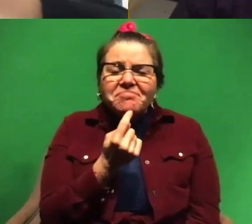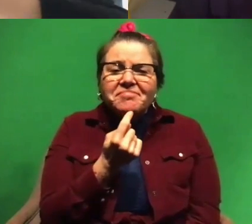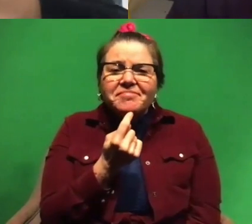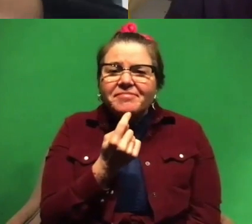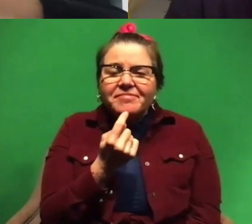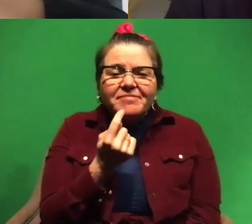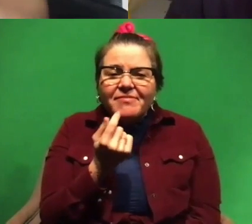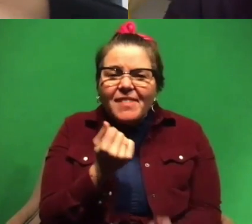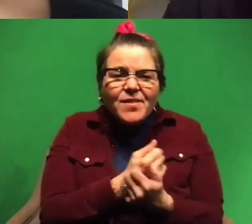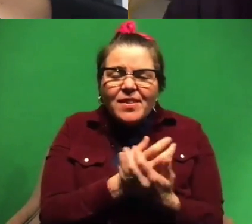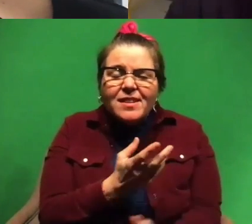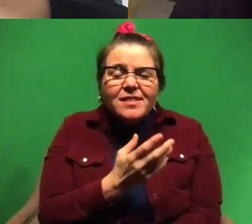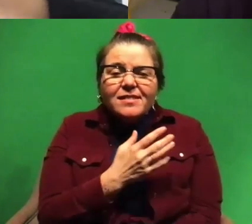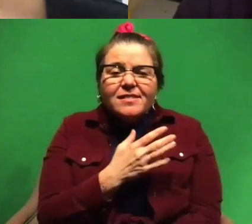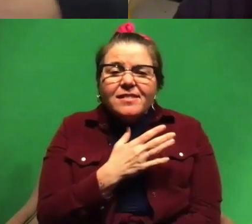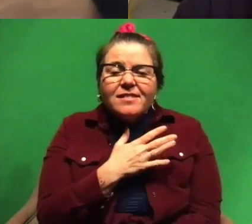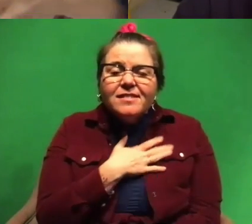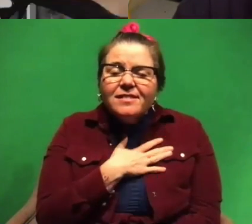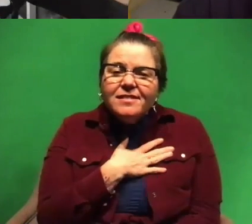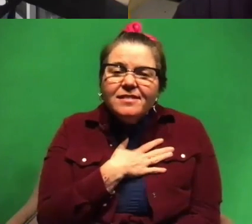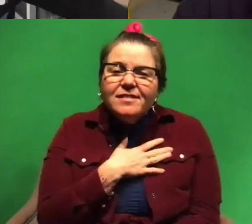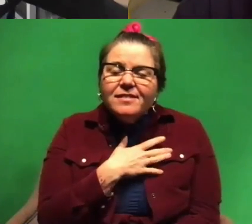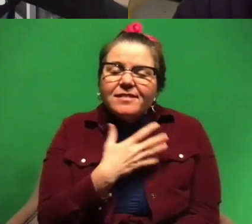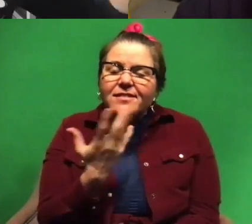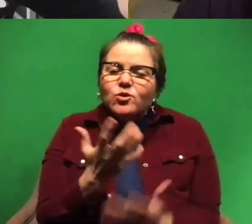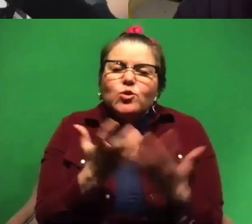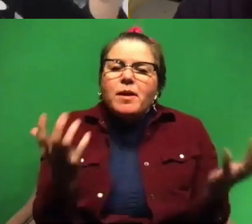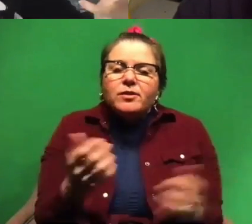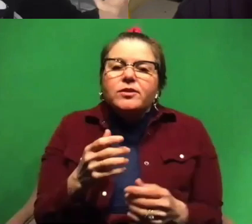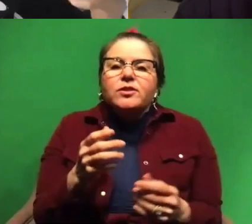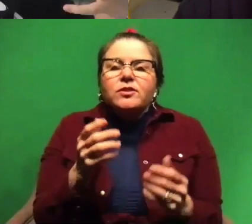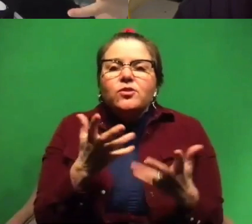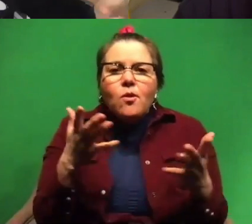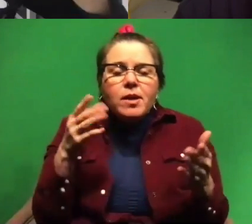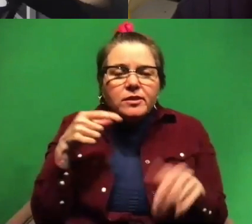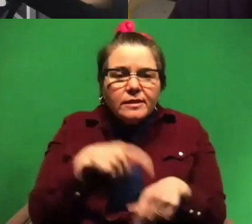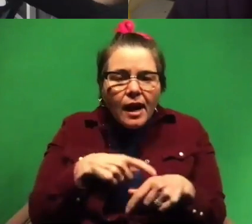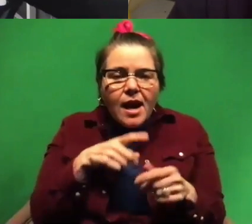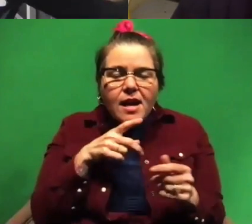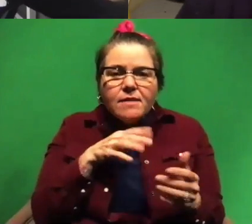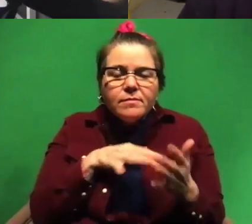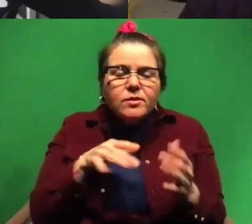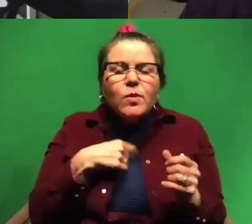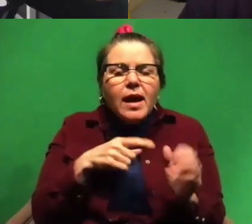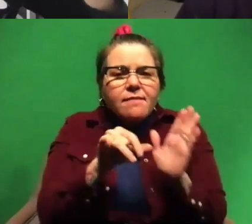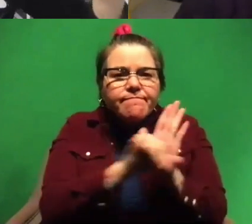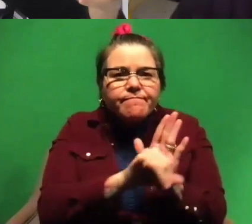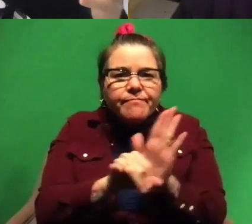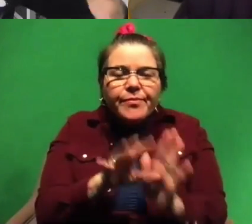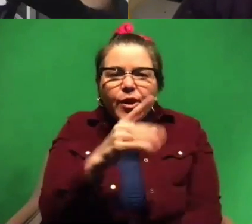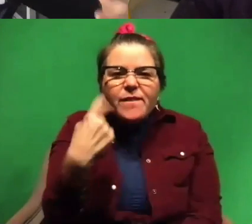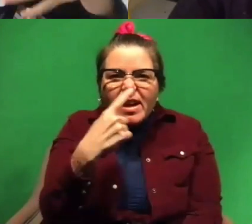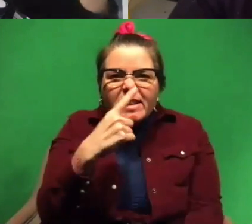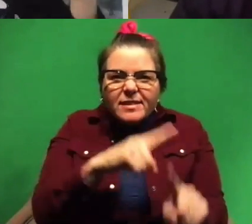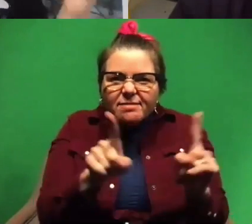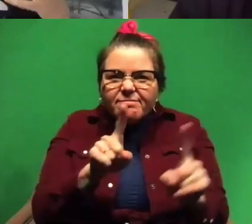all that. And it's just too much. And I, you know, you spend so much time with these animals, you can tell their faces apart. Like